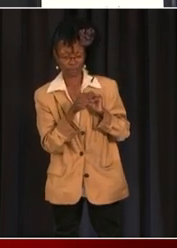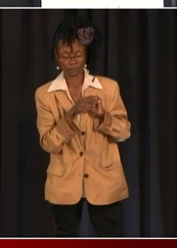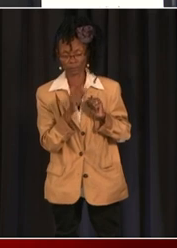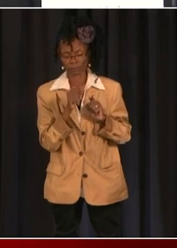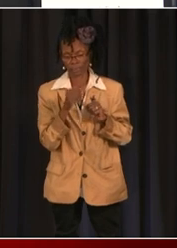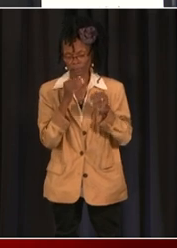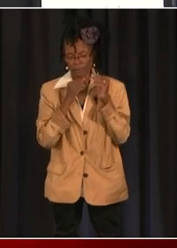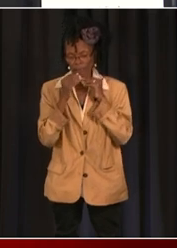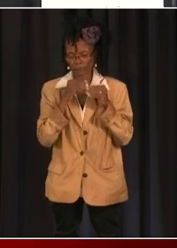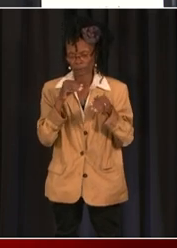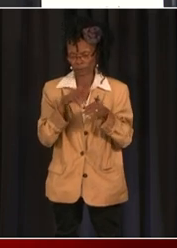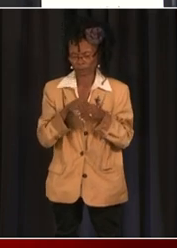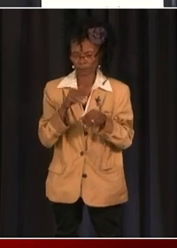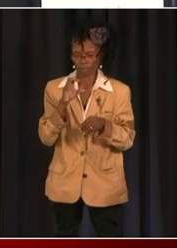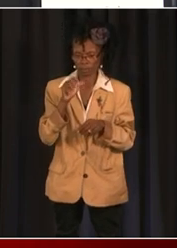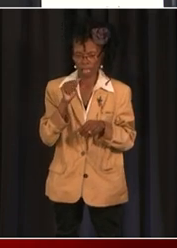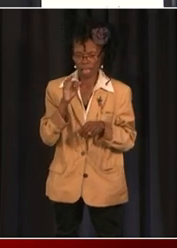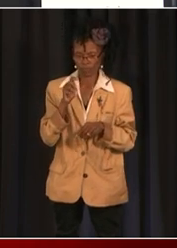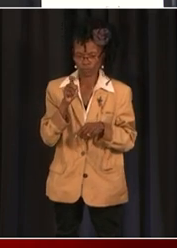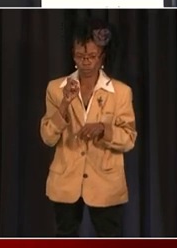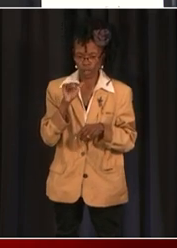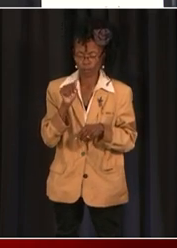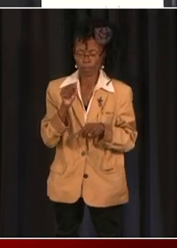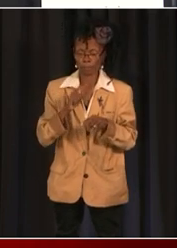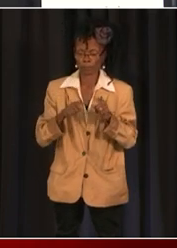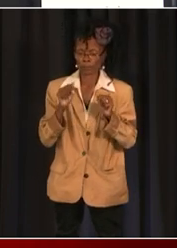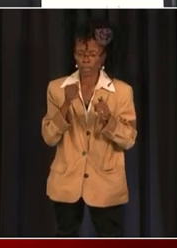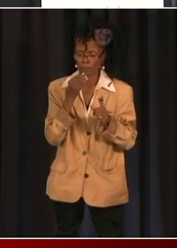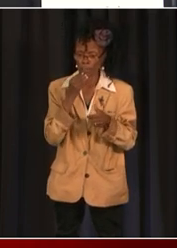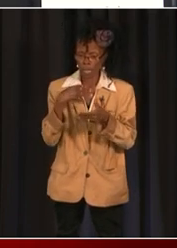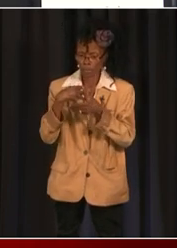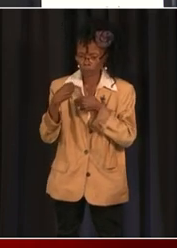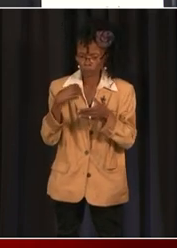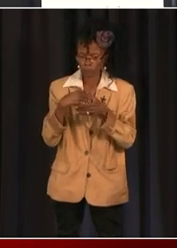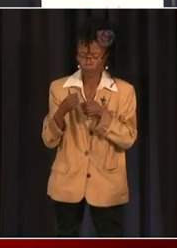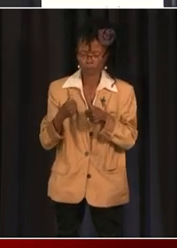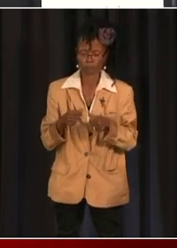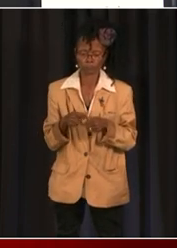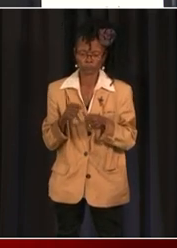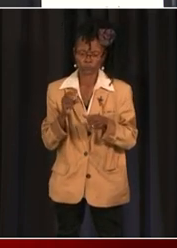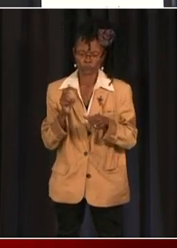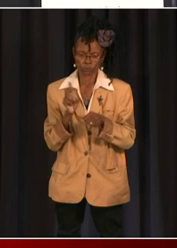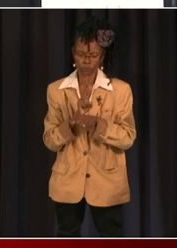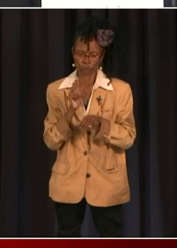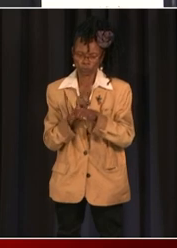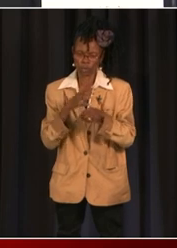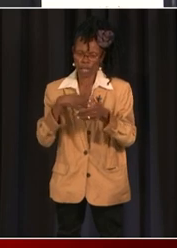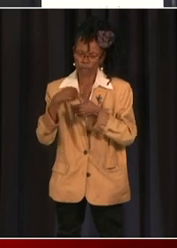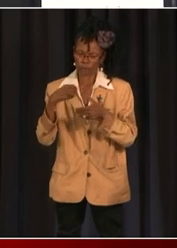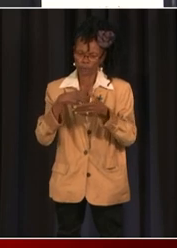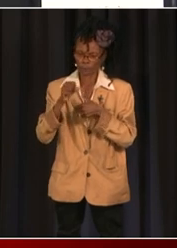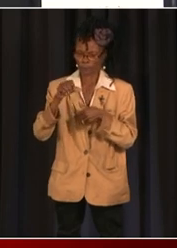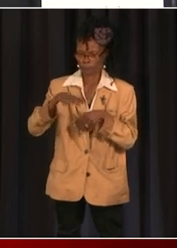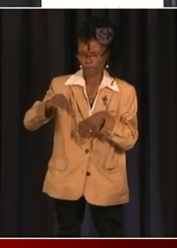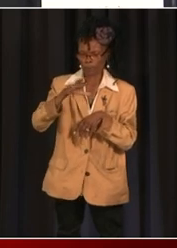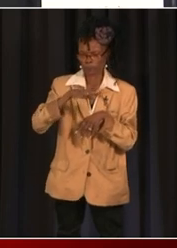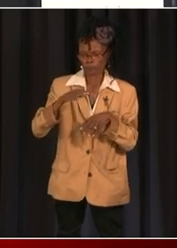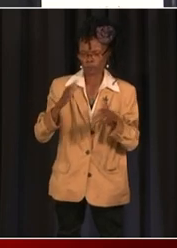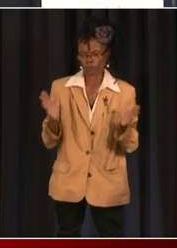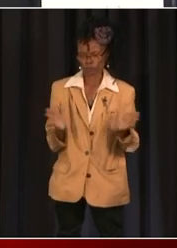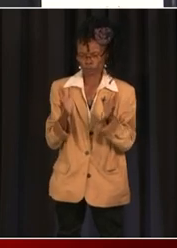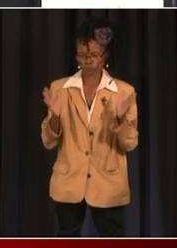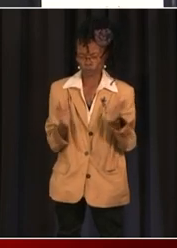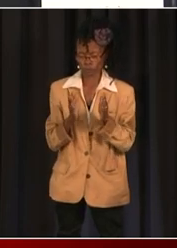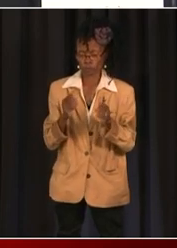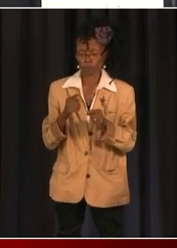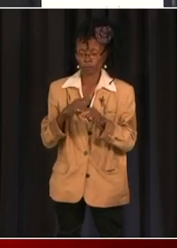eat outside. When feasible, we are encouraging all of our schools to utilize outdoor spaces for eating. Cafeterias will